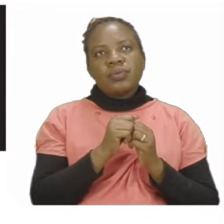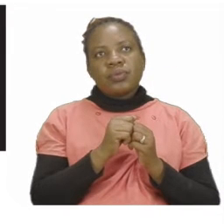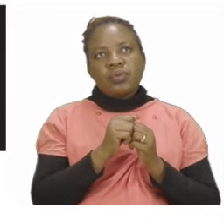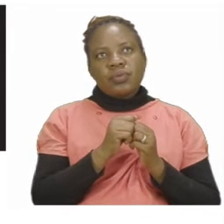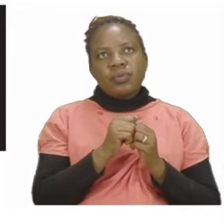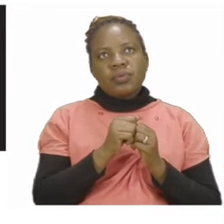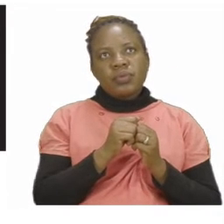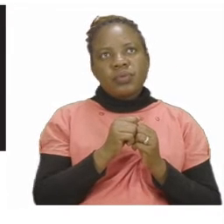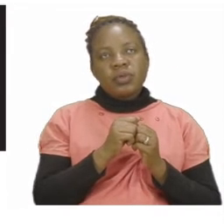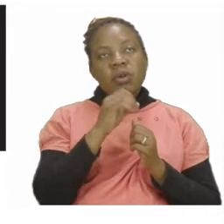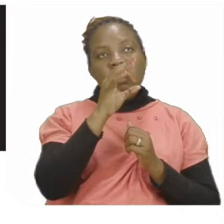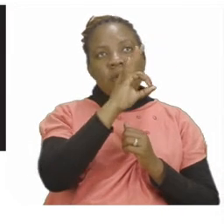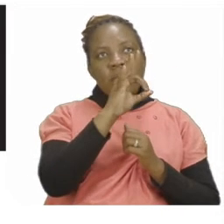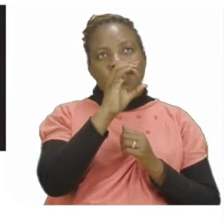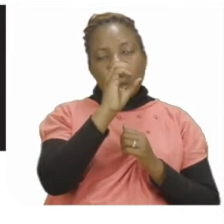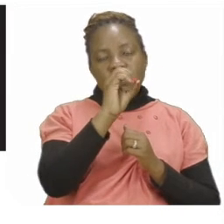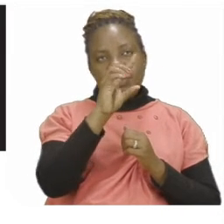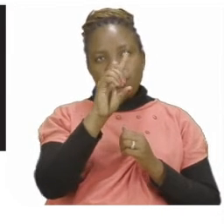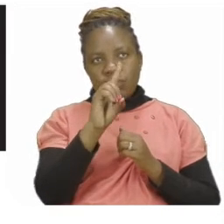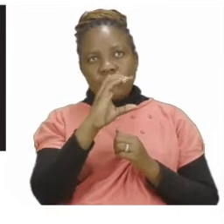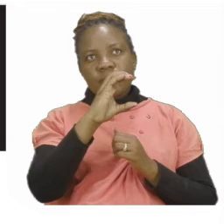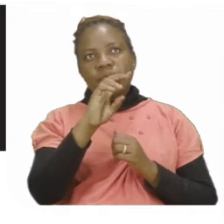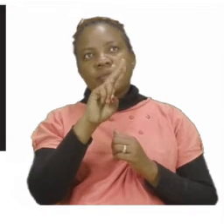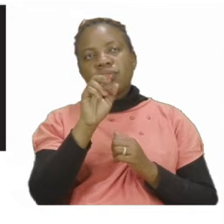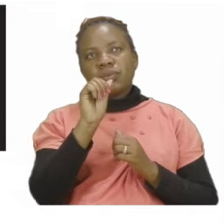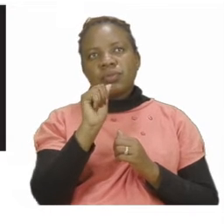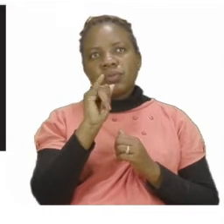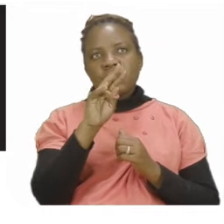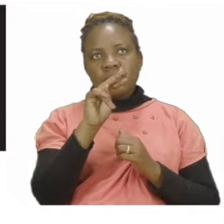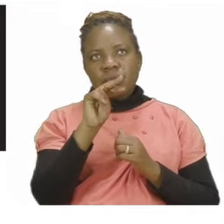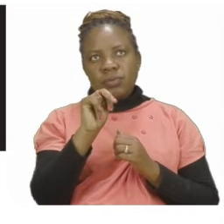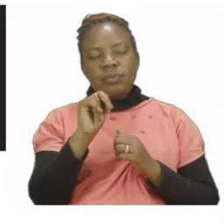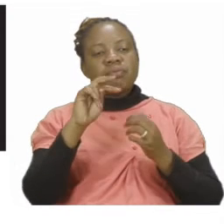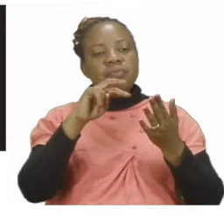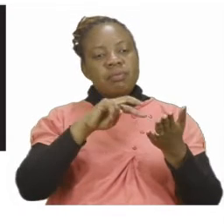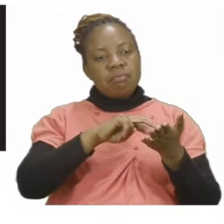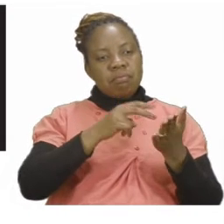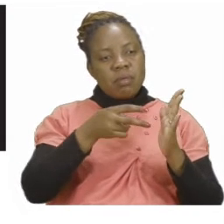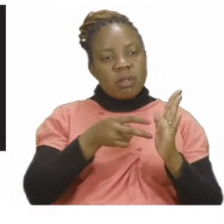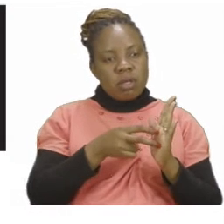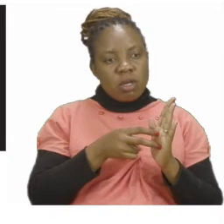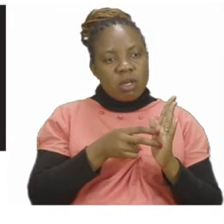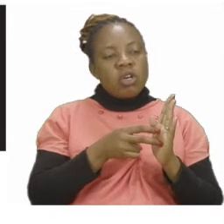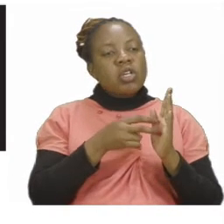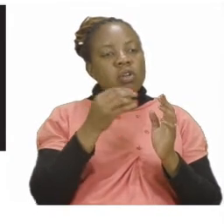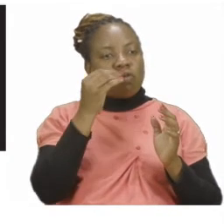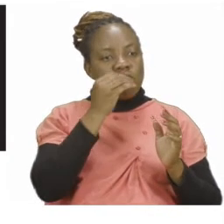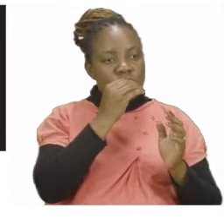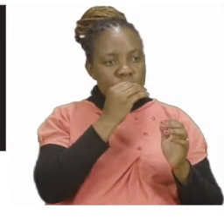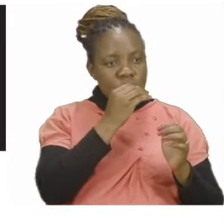each dependent on the next source of food. Question 2.